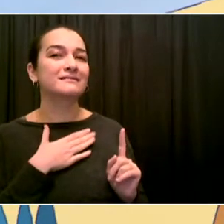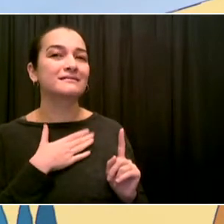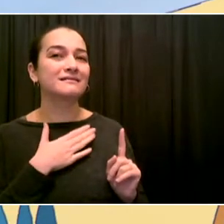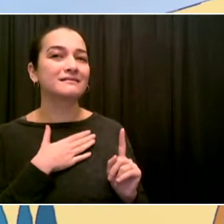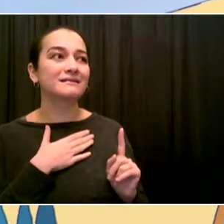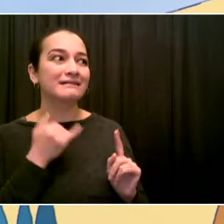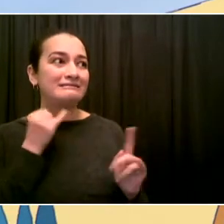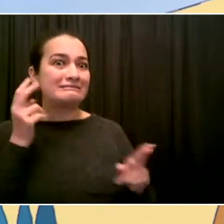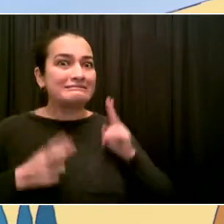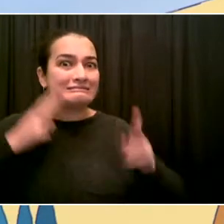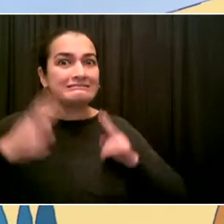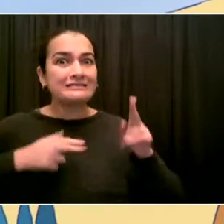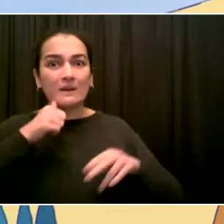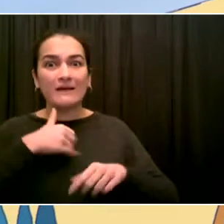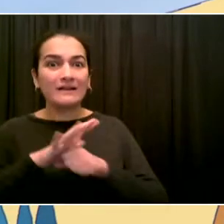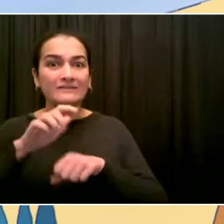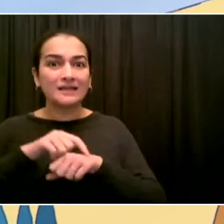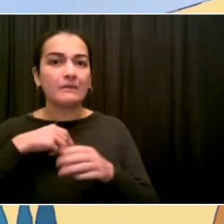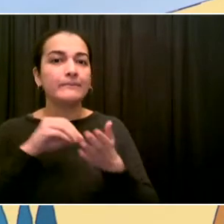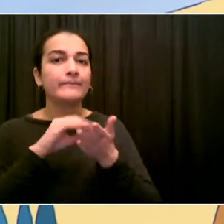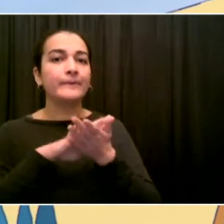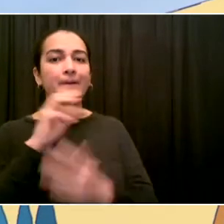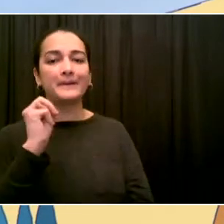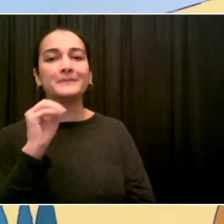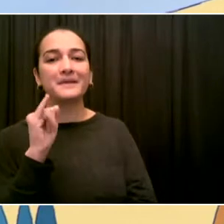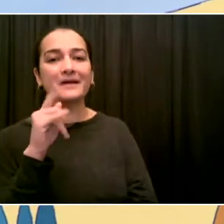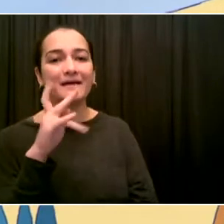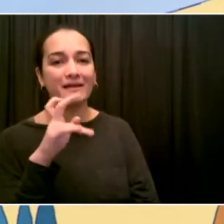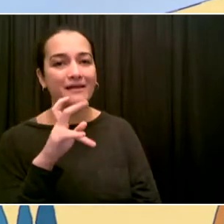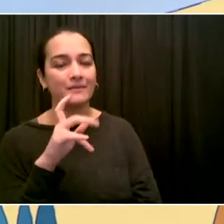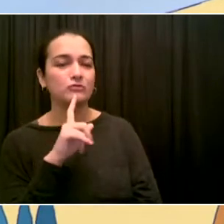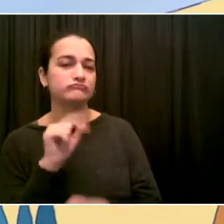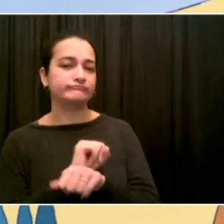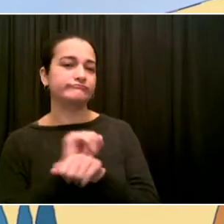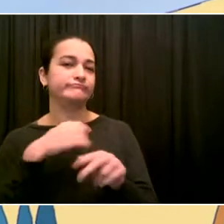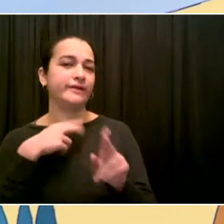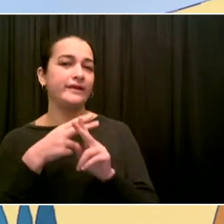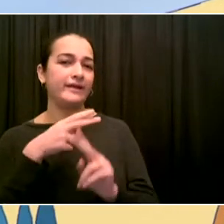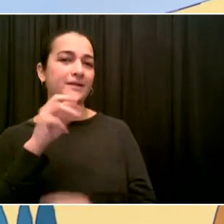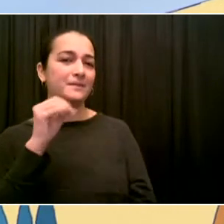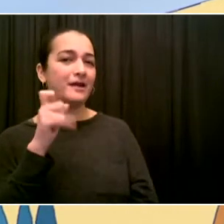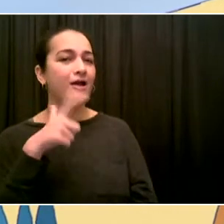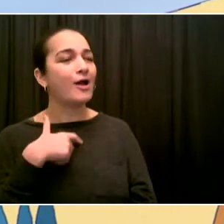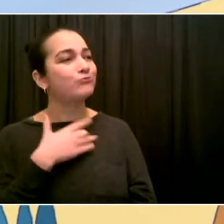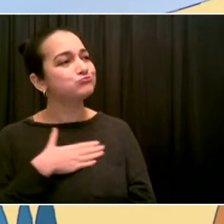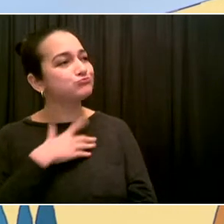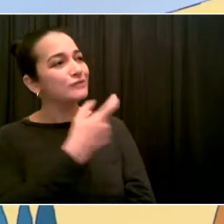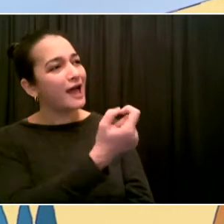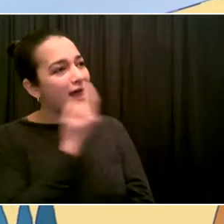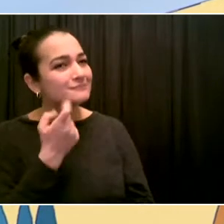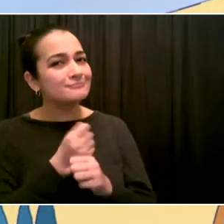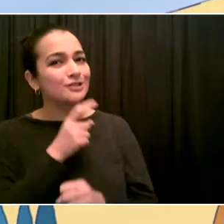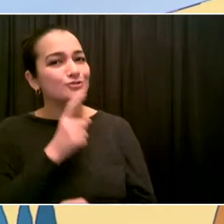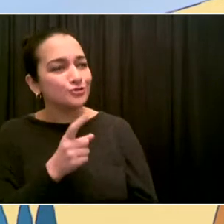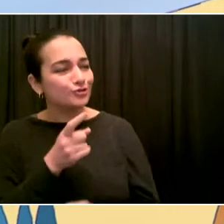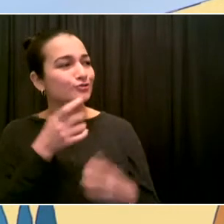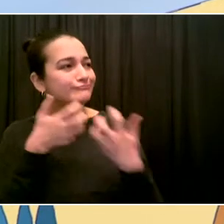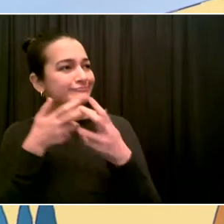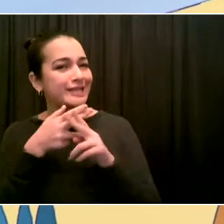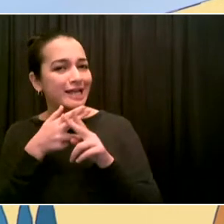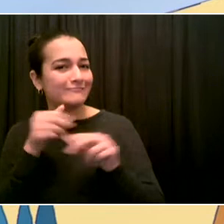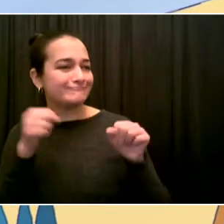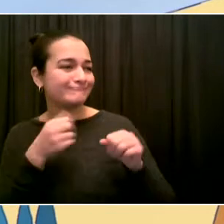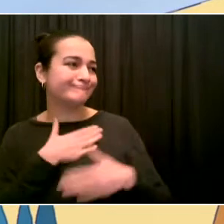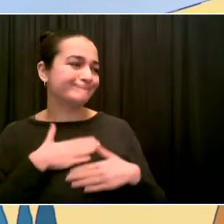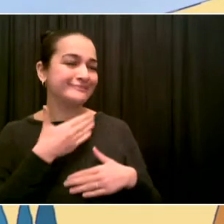depends on the day. I appreciate you asking. Thank you. You're all right, man. I wanted to